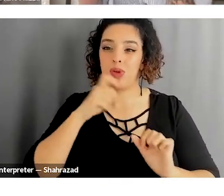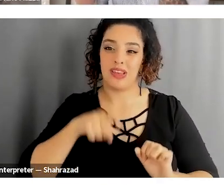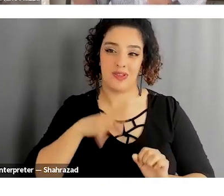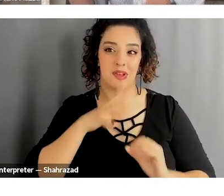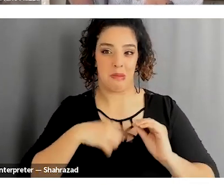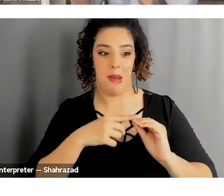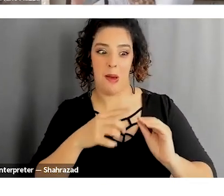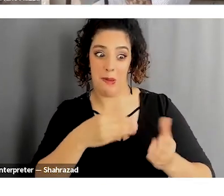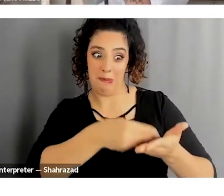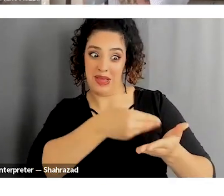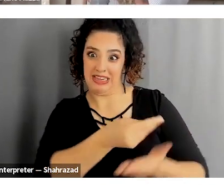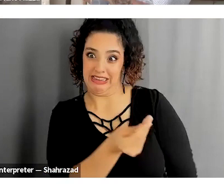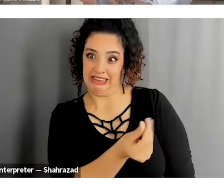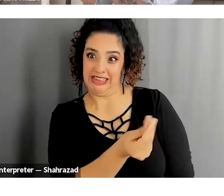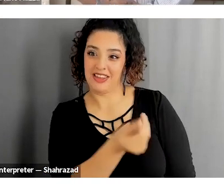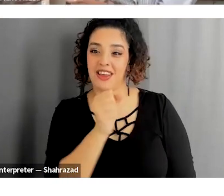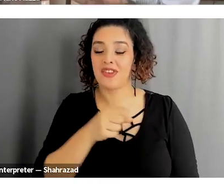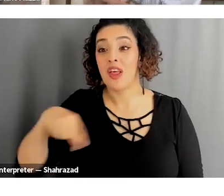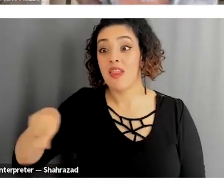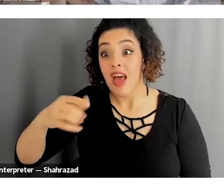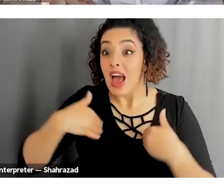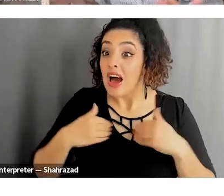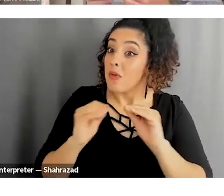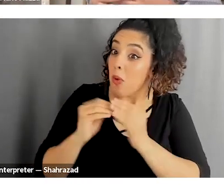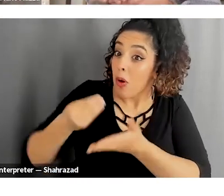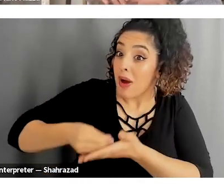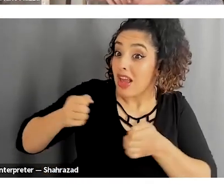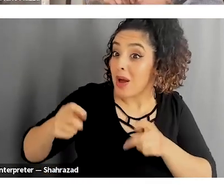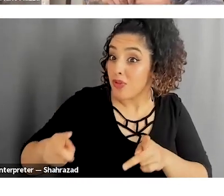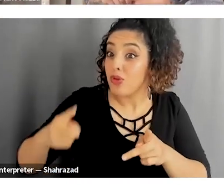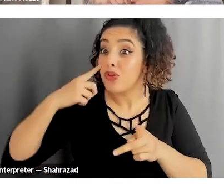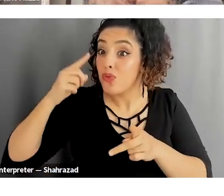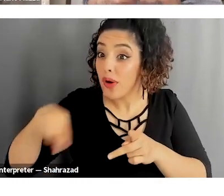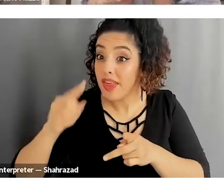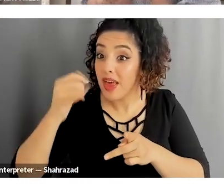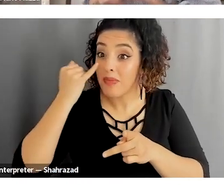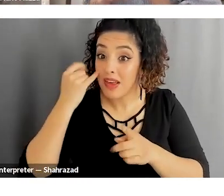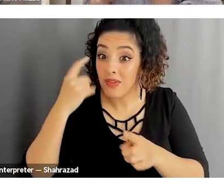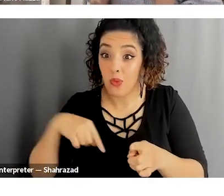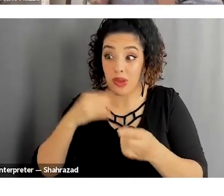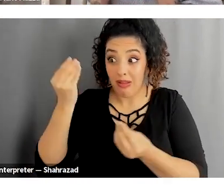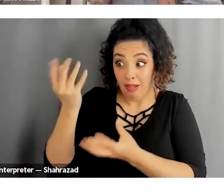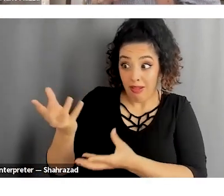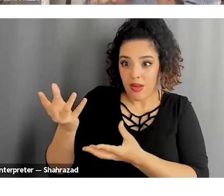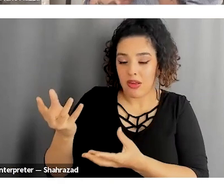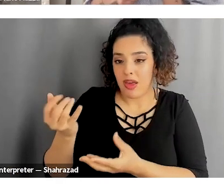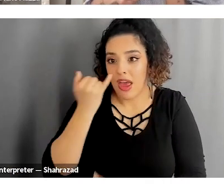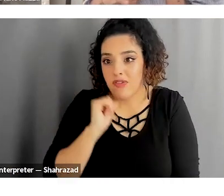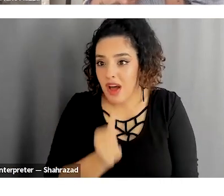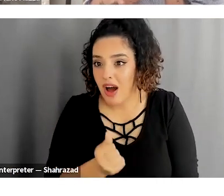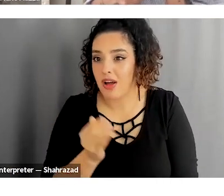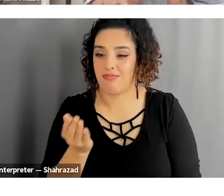that there's actually money for them in it, right? Otherwise it doesn't work. So, have I been doing this like on a